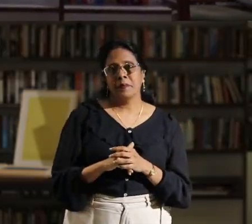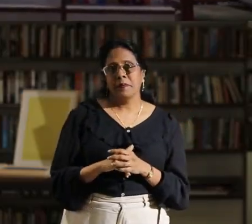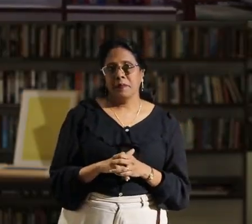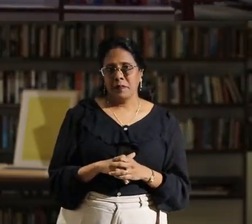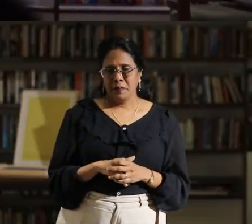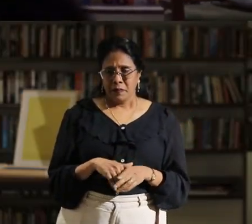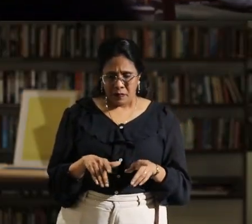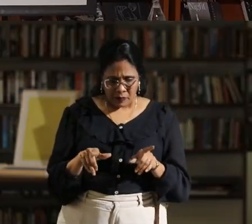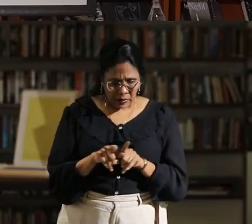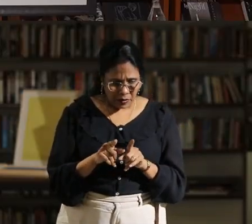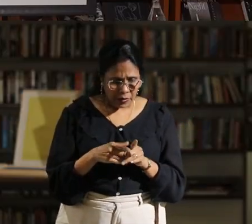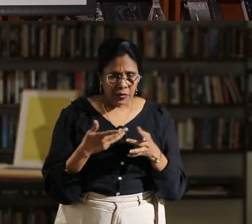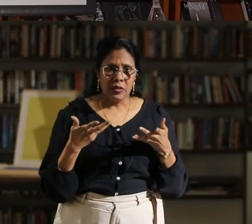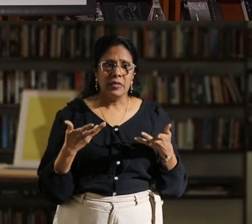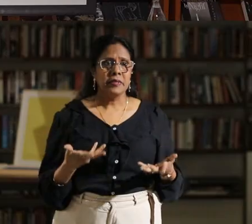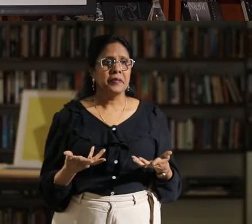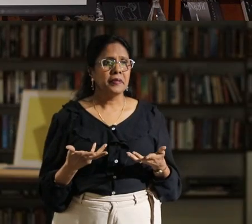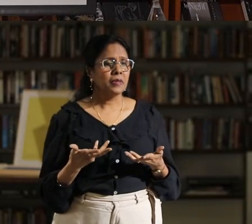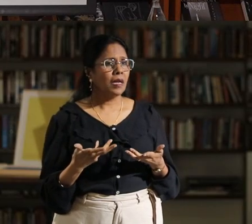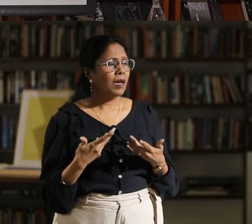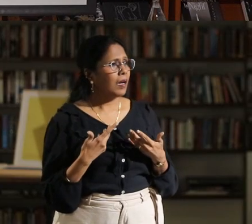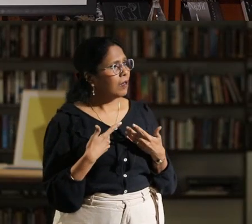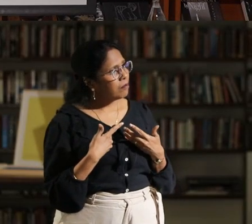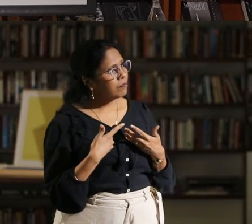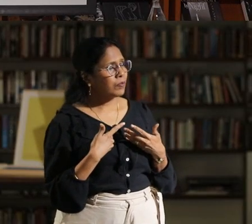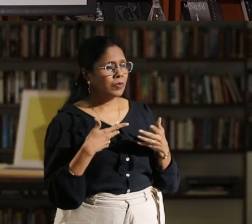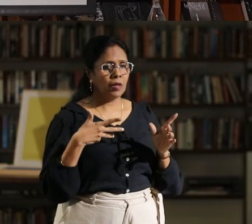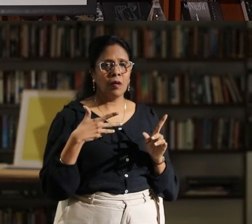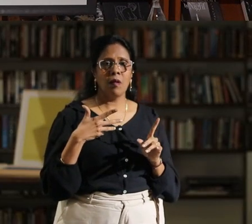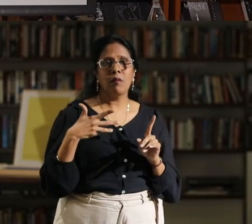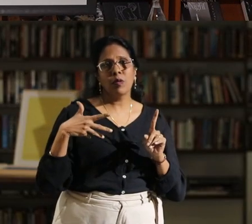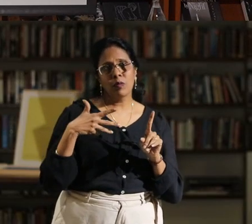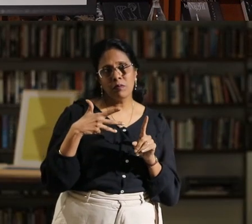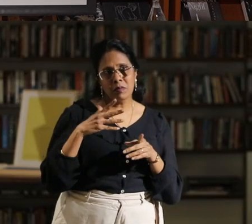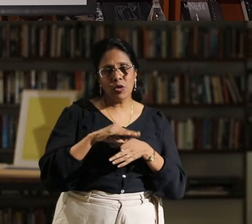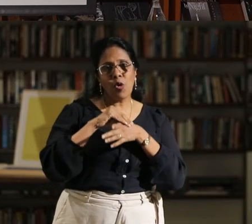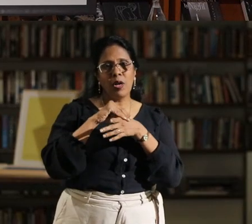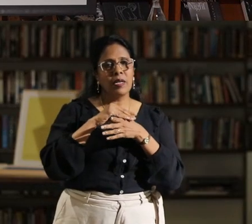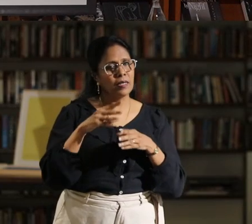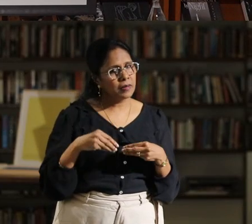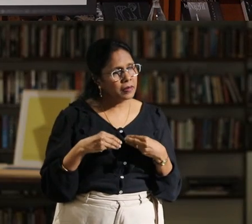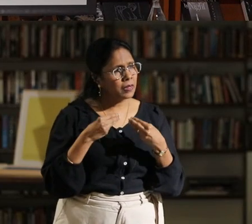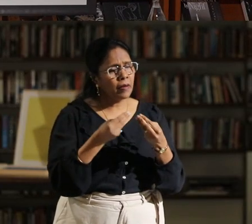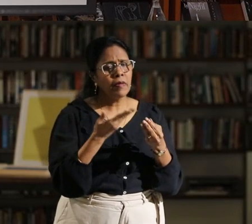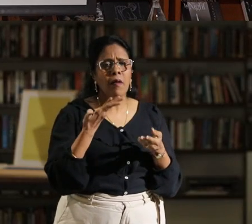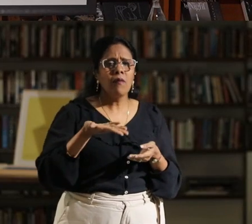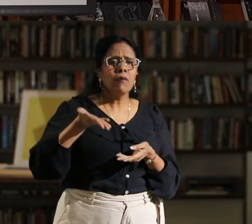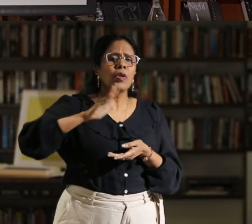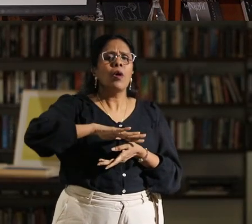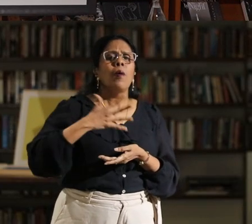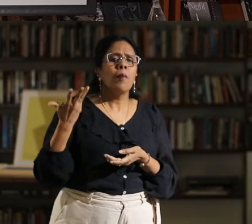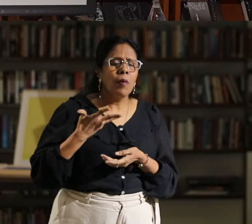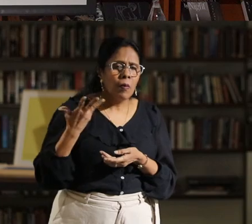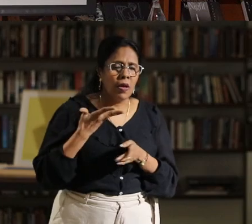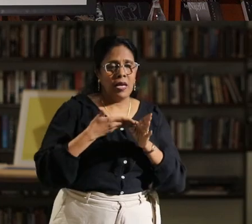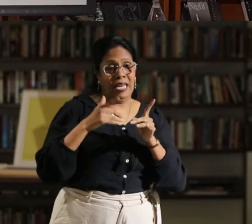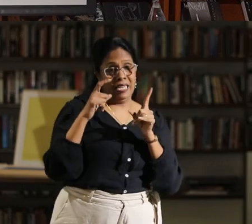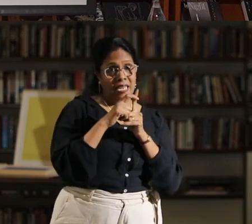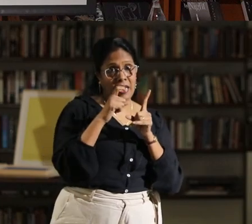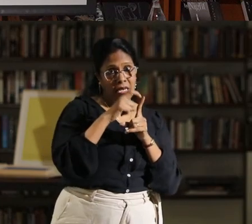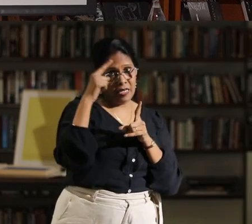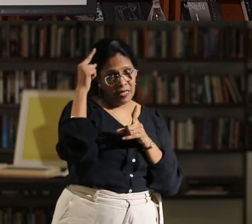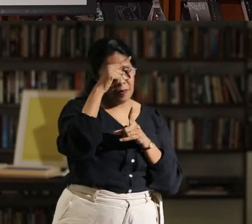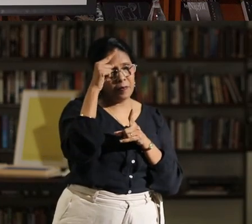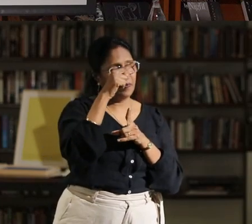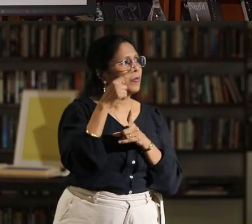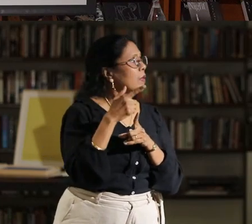now the content for this came from the Delhi Oral Archives project. As of